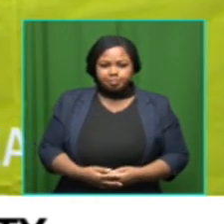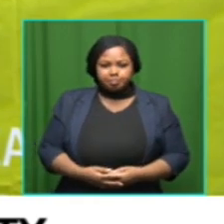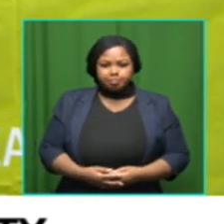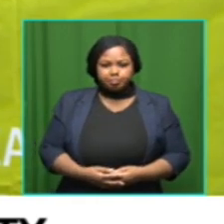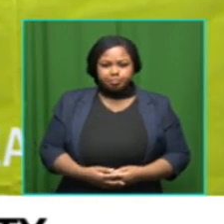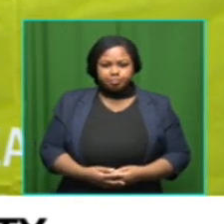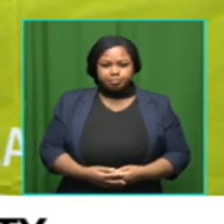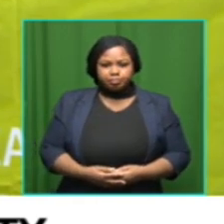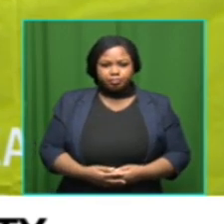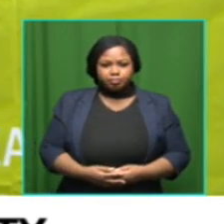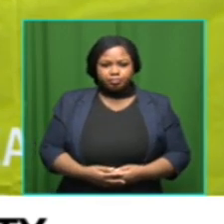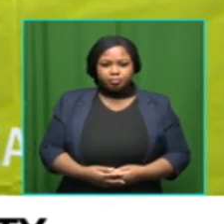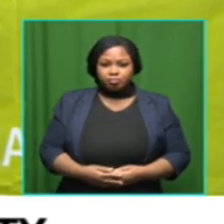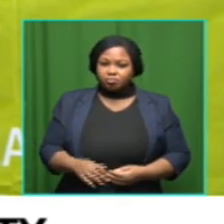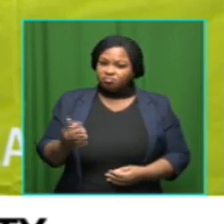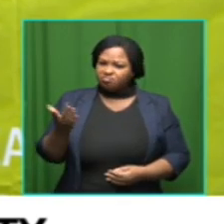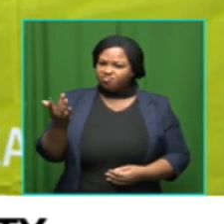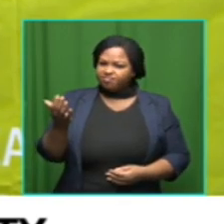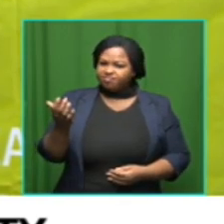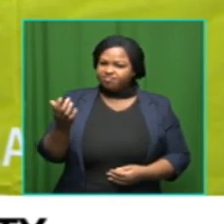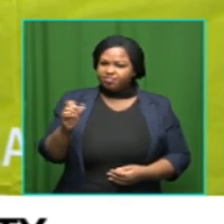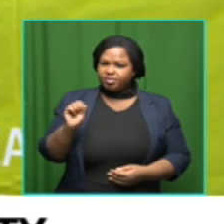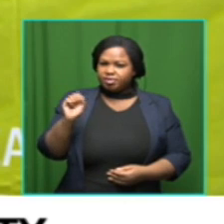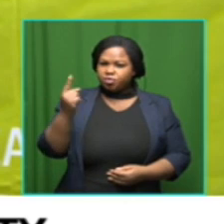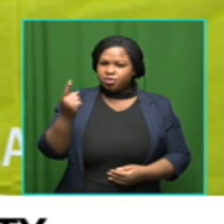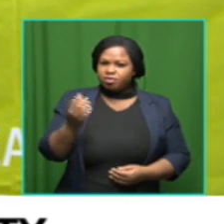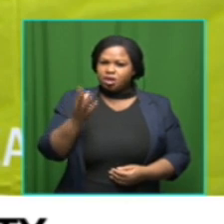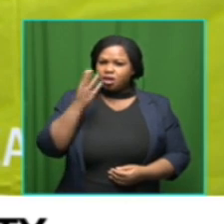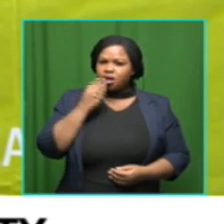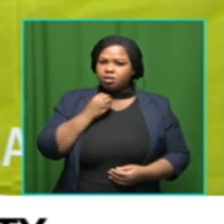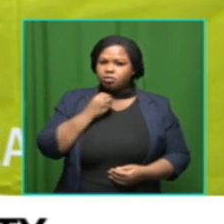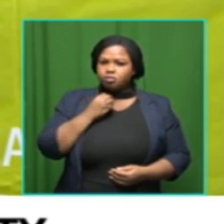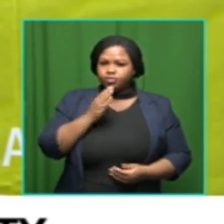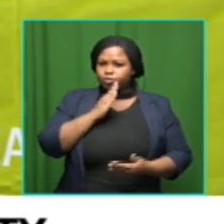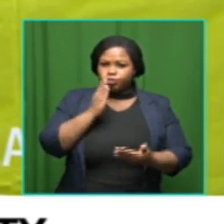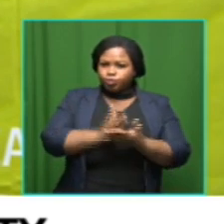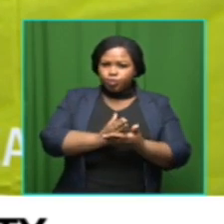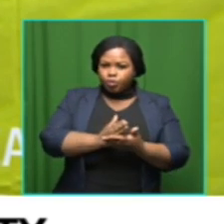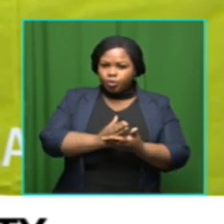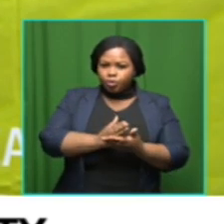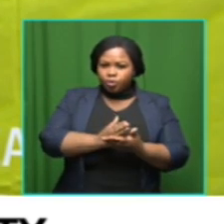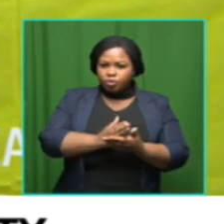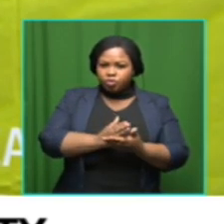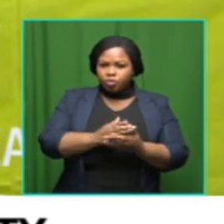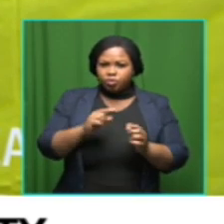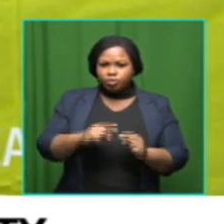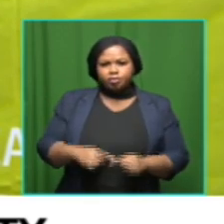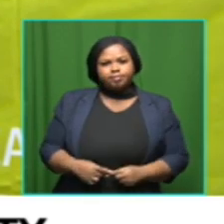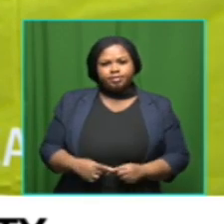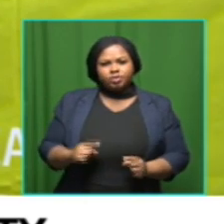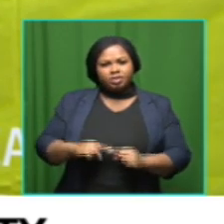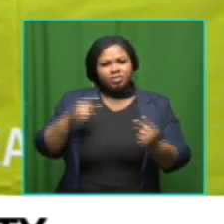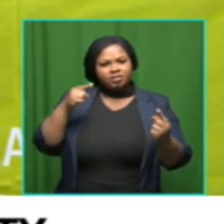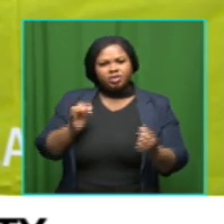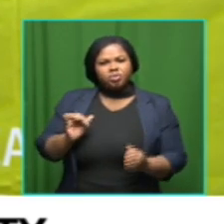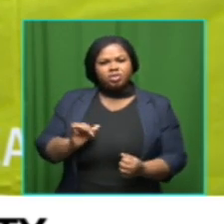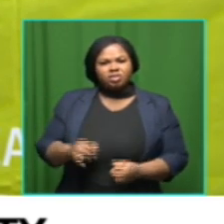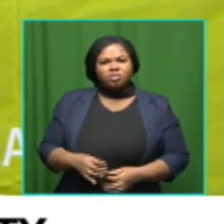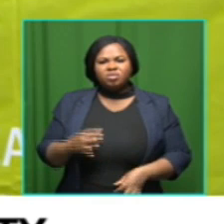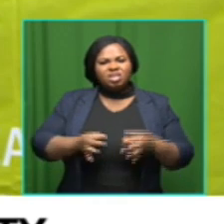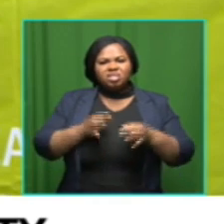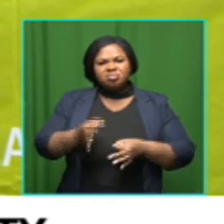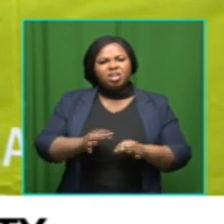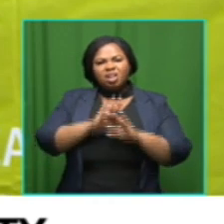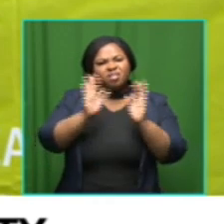Well, somebody asked, I'm not sure, somebody asked what is different. We've just outlined the whole thing that's